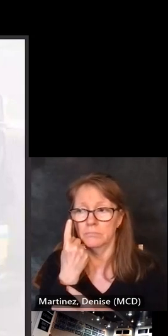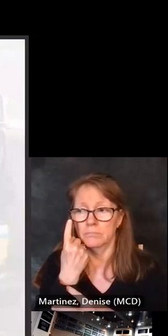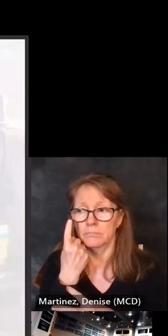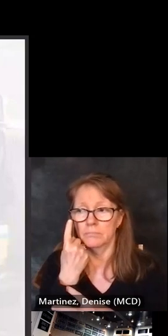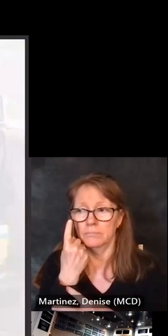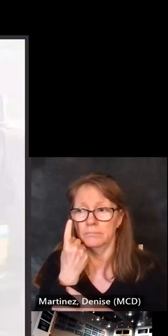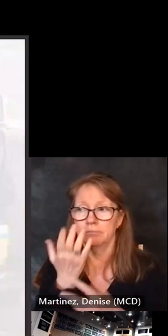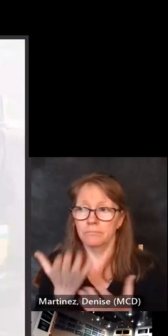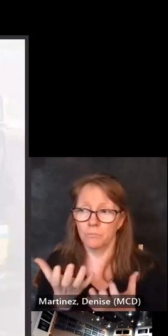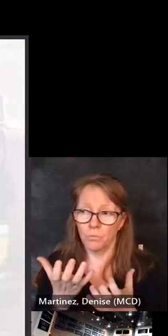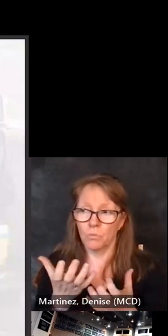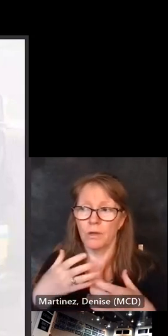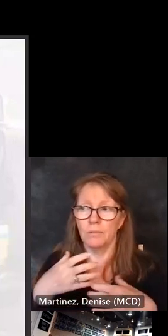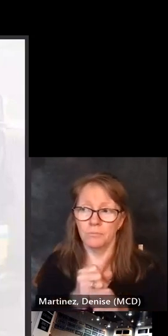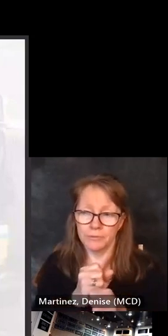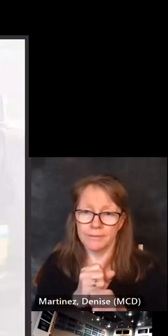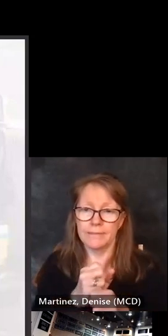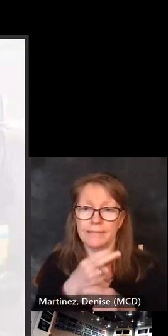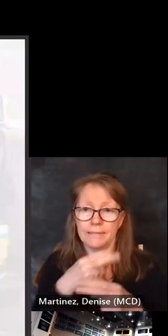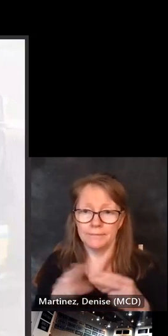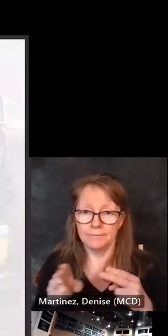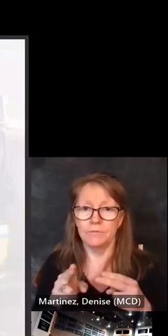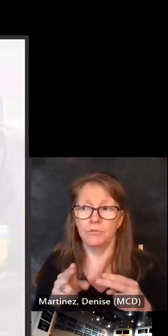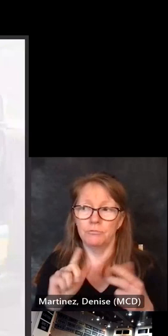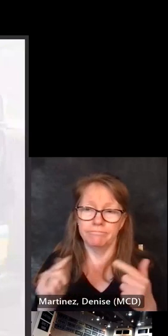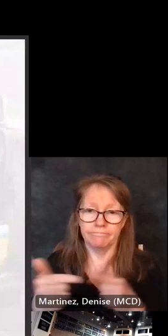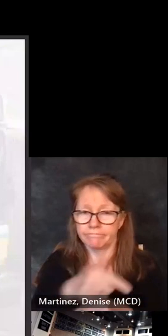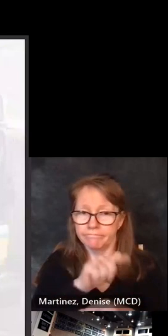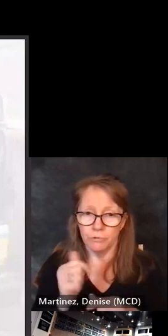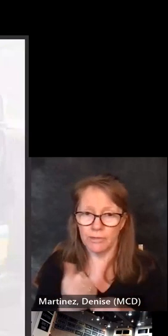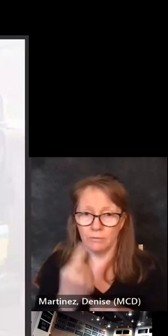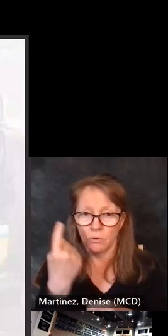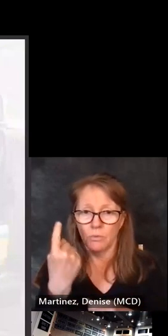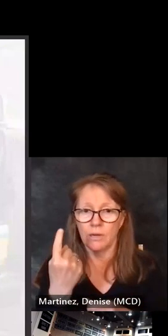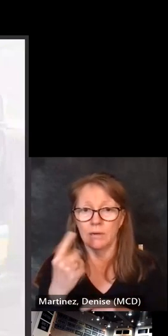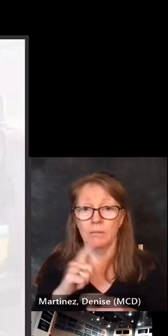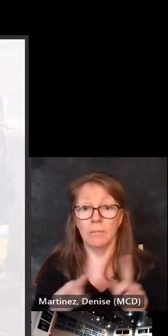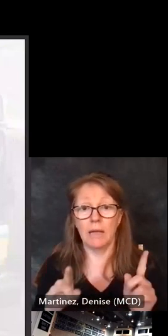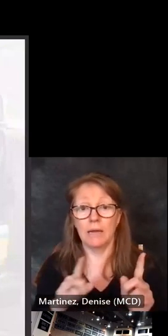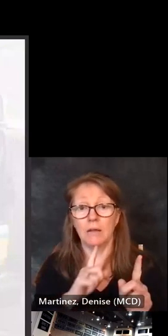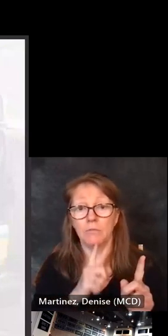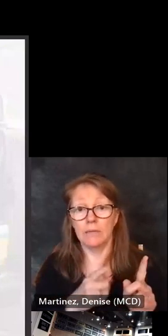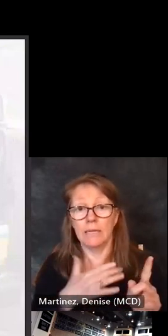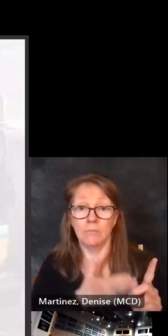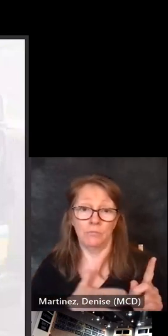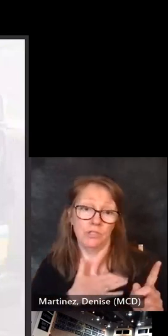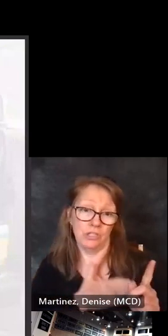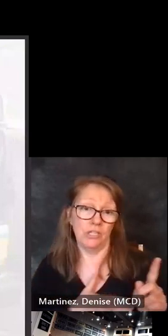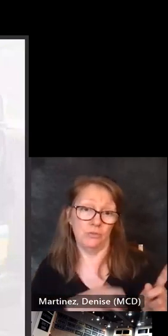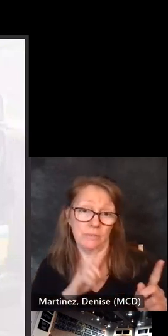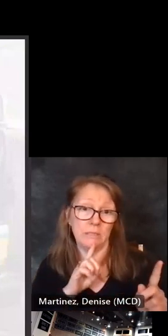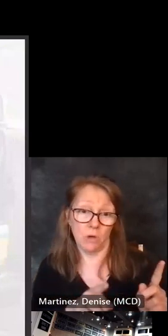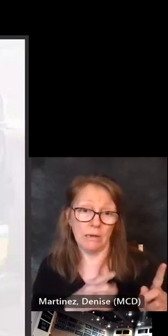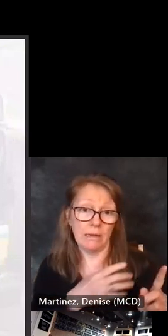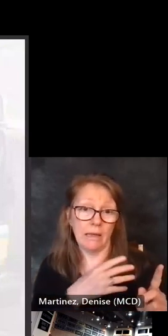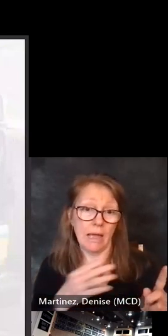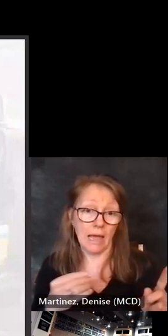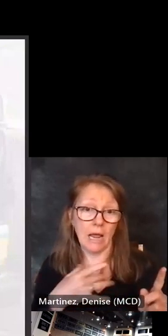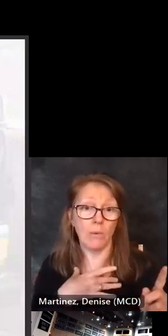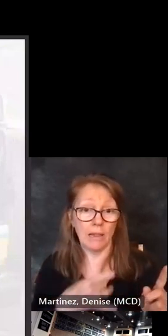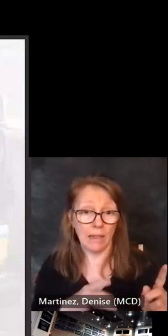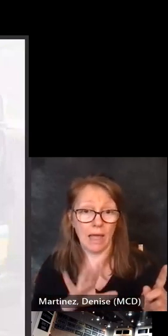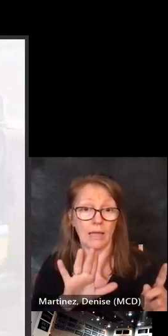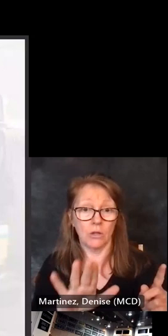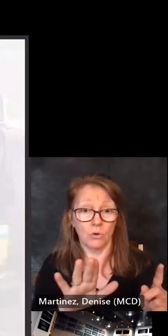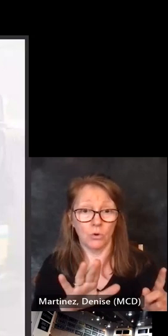to be brief so that we get to everybody would probably be appreciated, but I actually appreciate your responding and I would like your response to